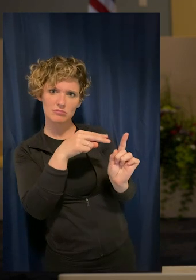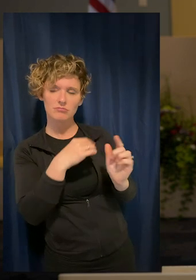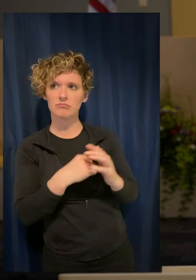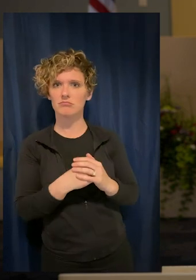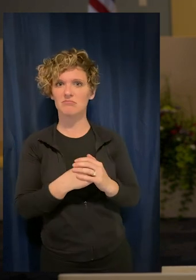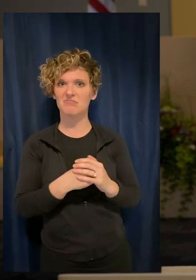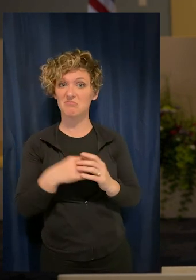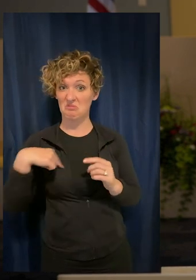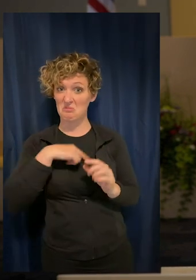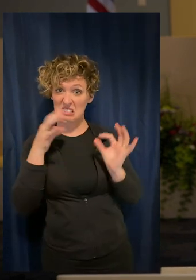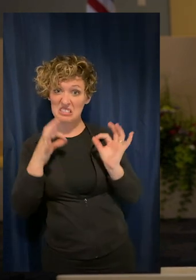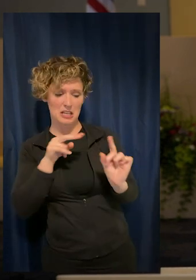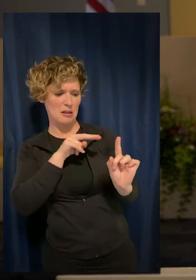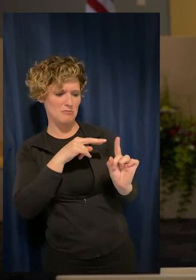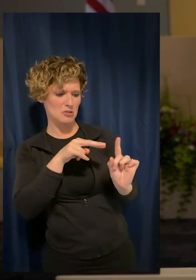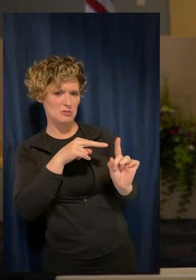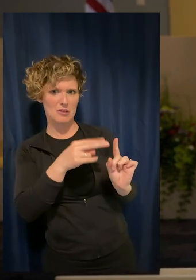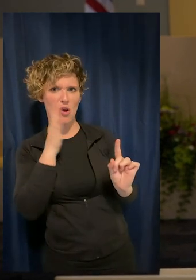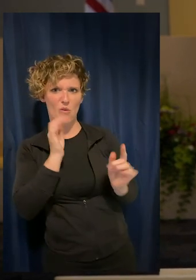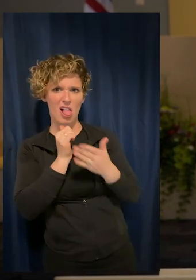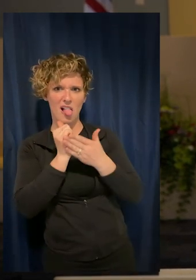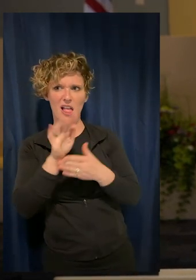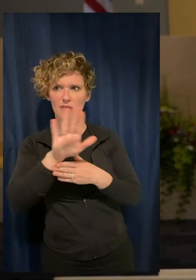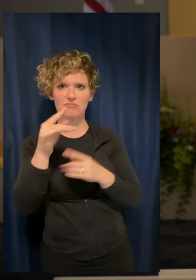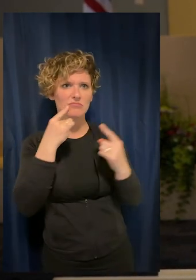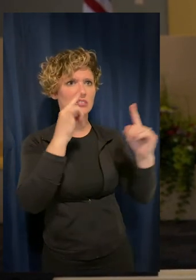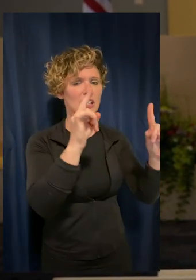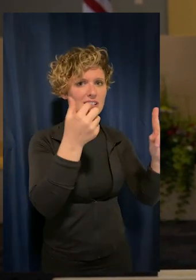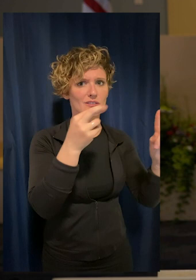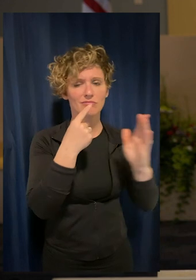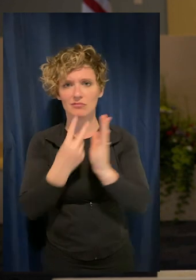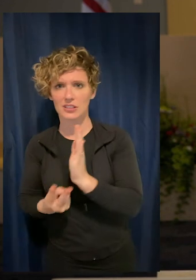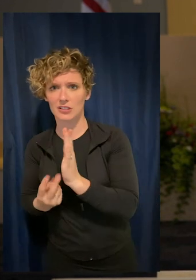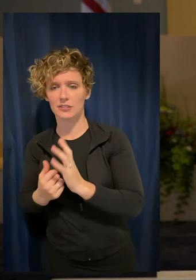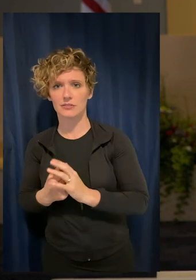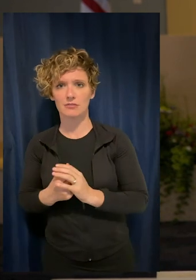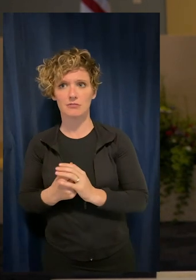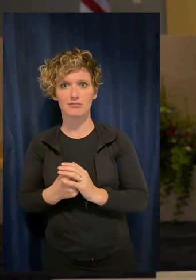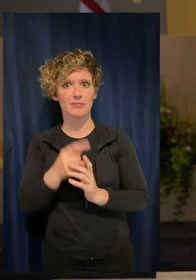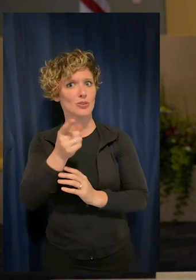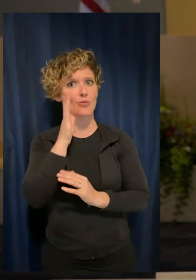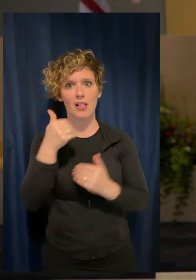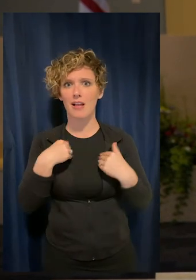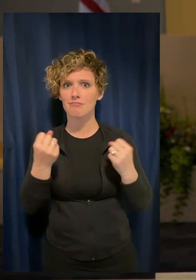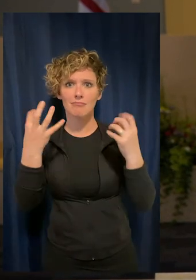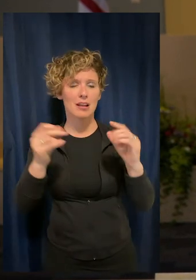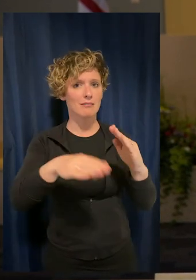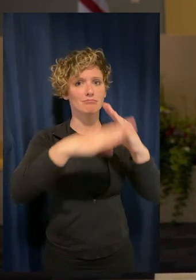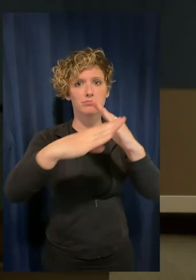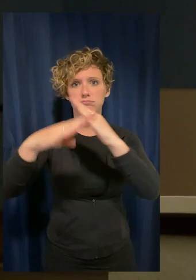life. Unexpected circumstances will always come your way, as assuredly as rainstorms will always fall from the sky.